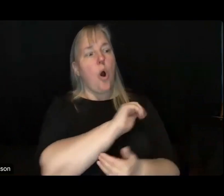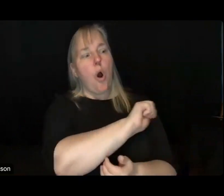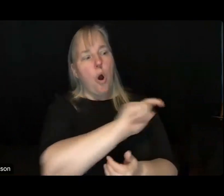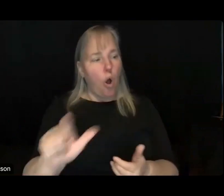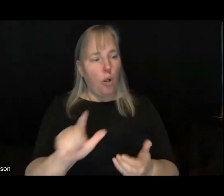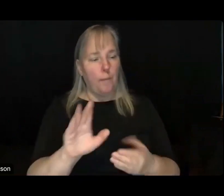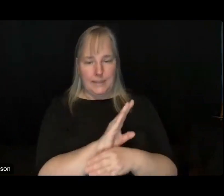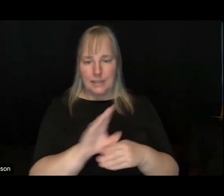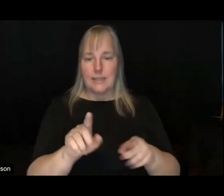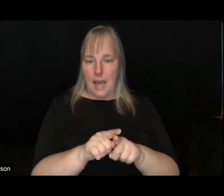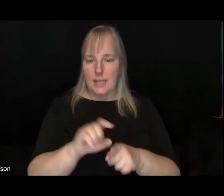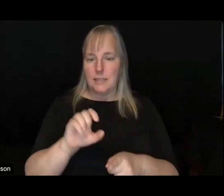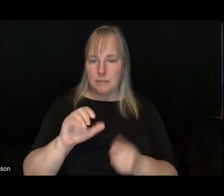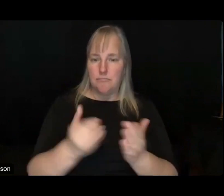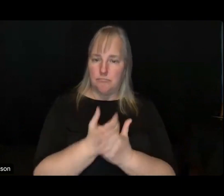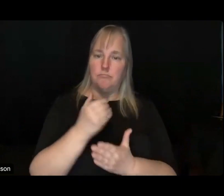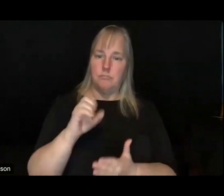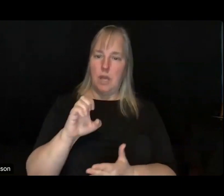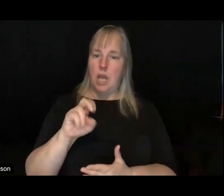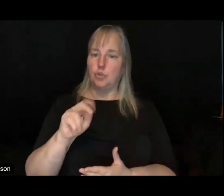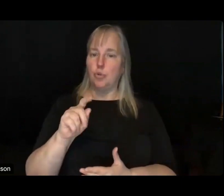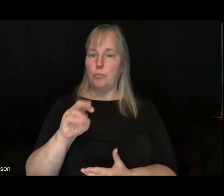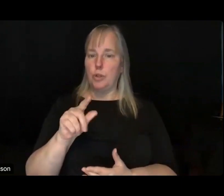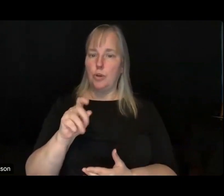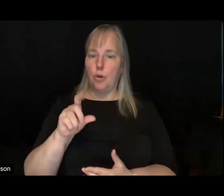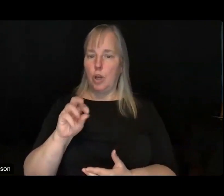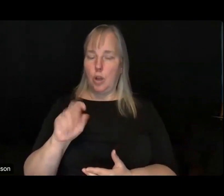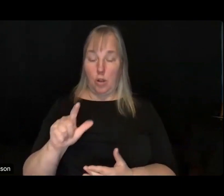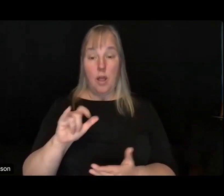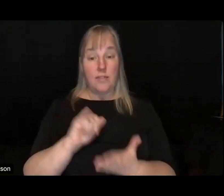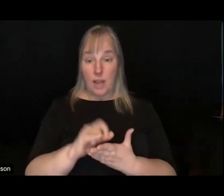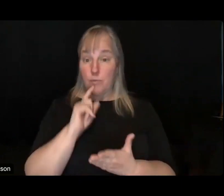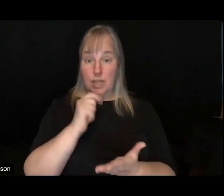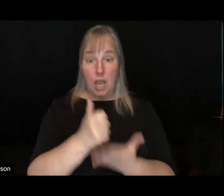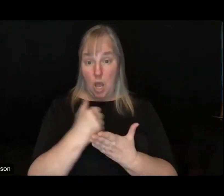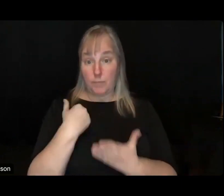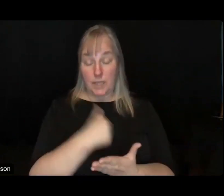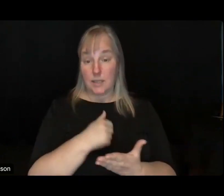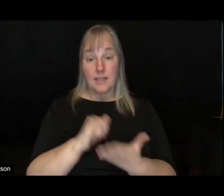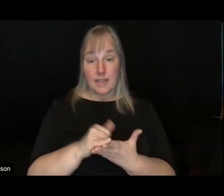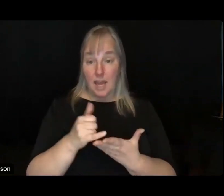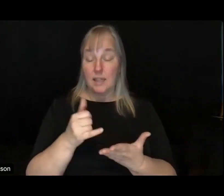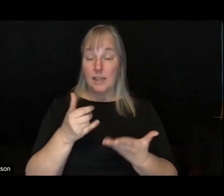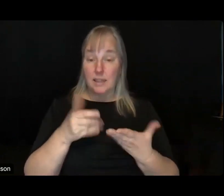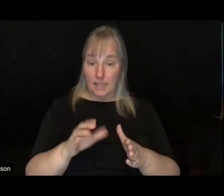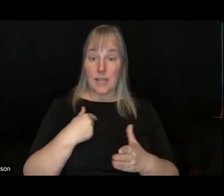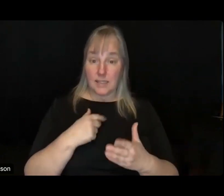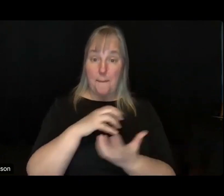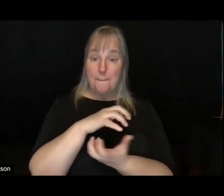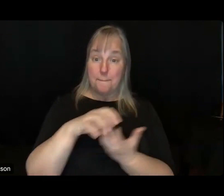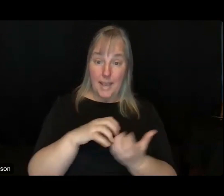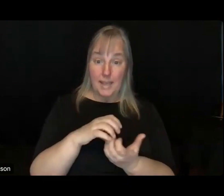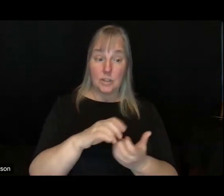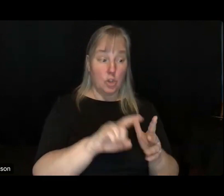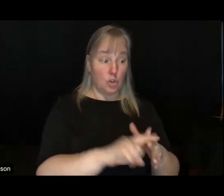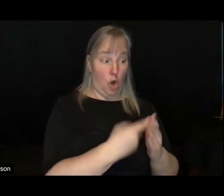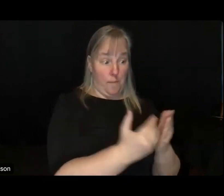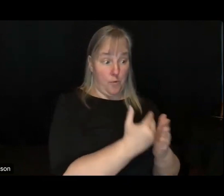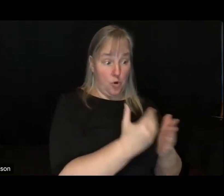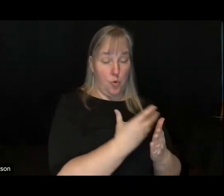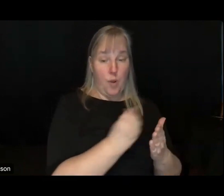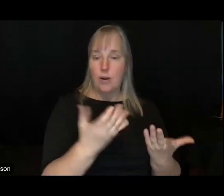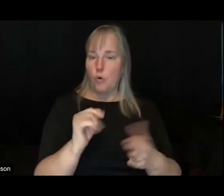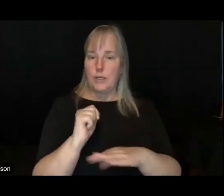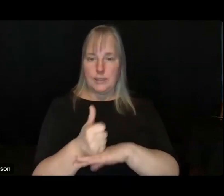I think it's been really effective. So the other thing that does is lets us mix startups and existing companies in the same programs, in the